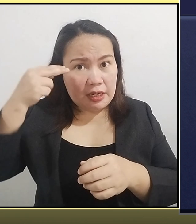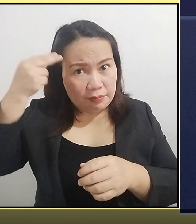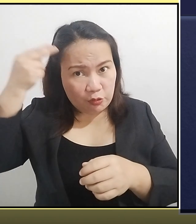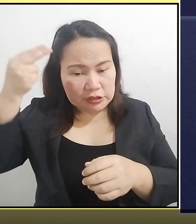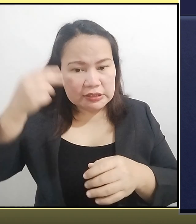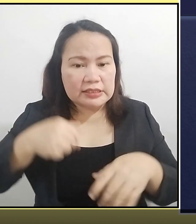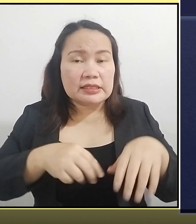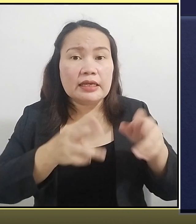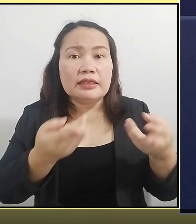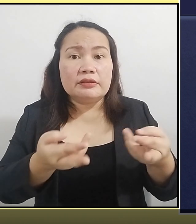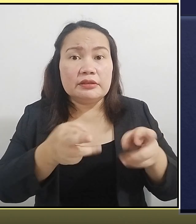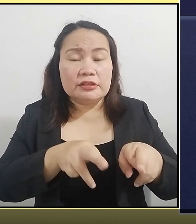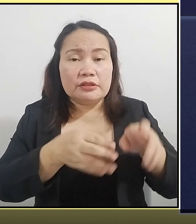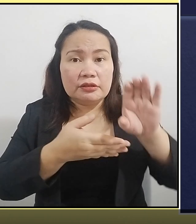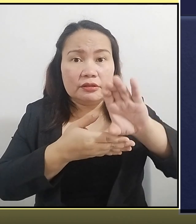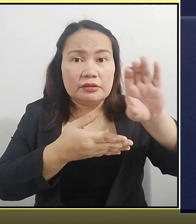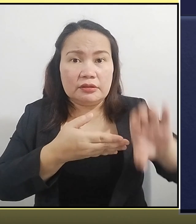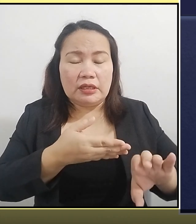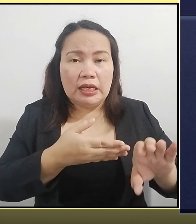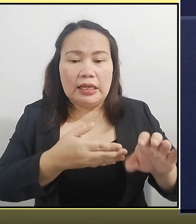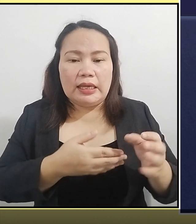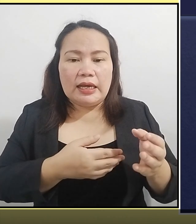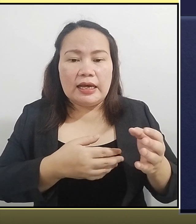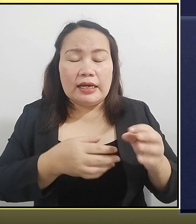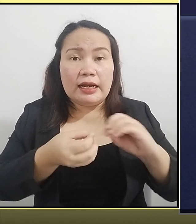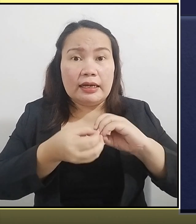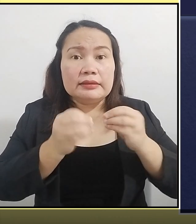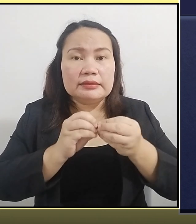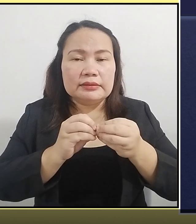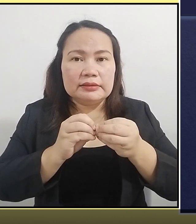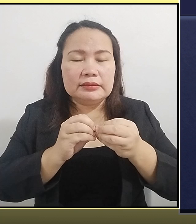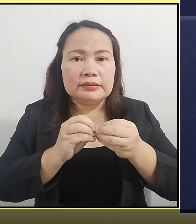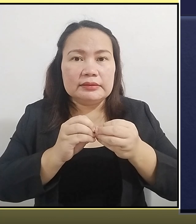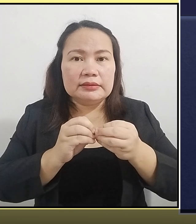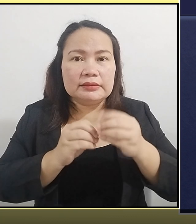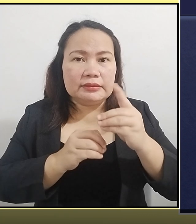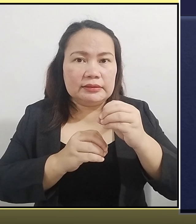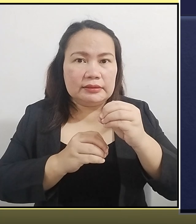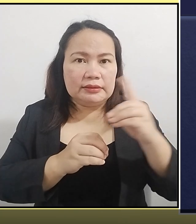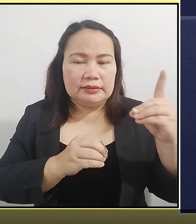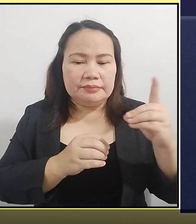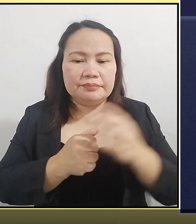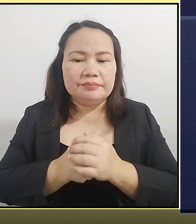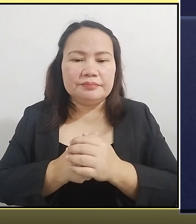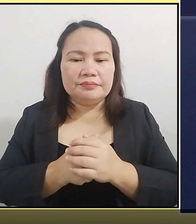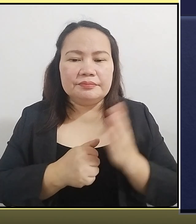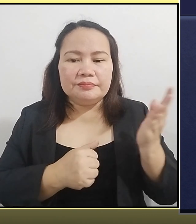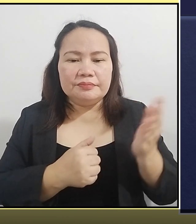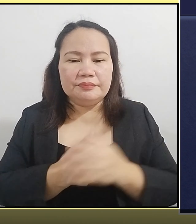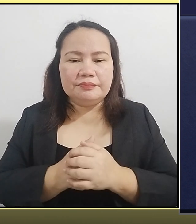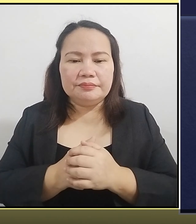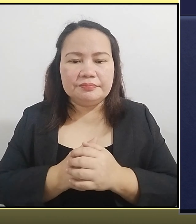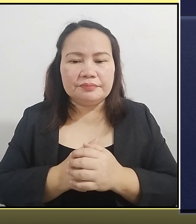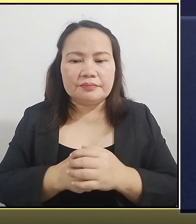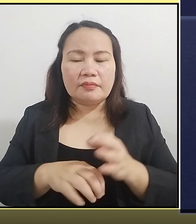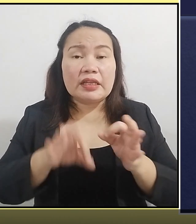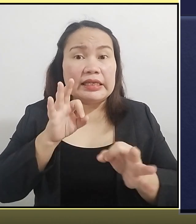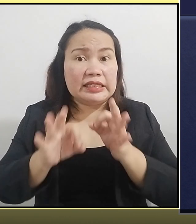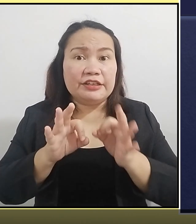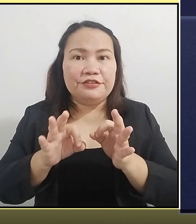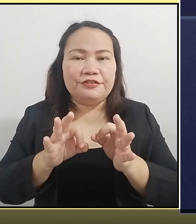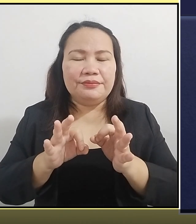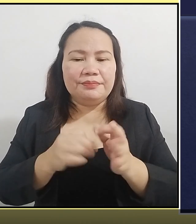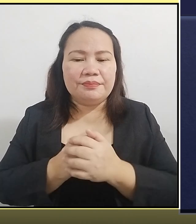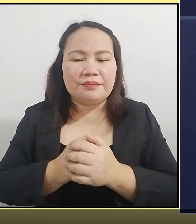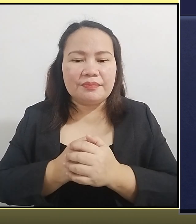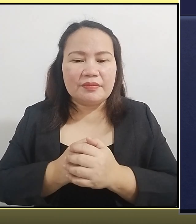lagay tayo ng, this is your hypothesis, na-identify na natin at yung ating conclusion. Maglalagay tayo ng if